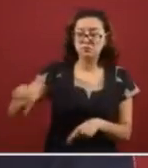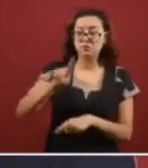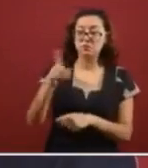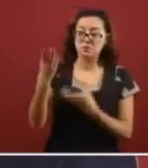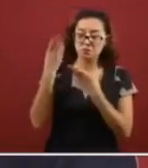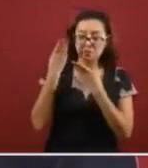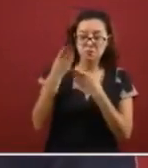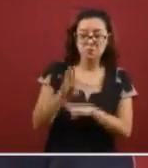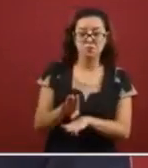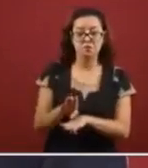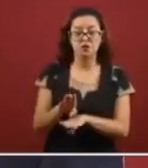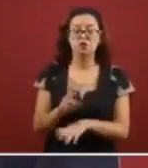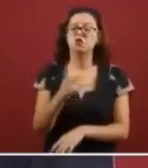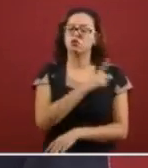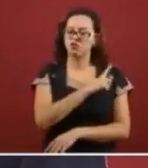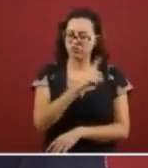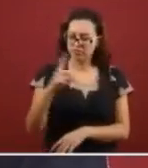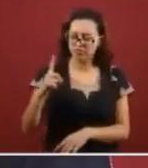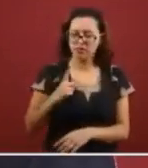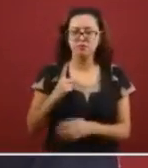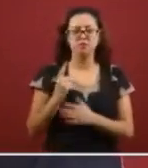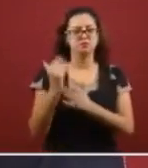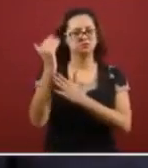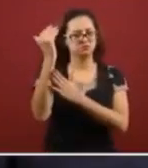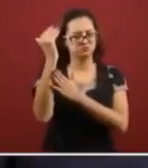the banks lower